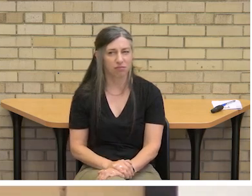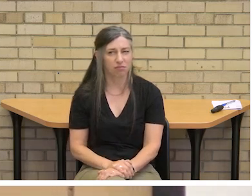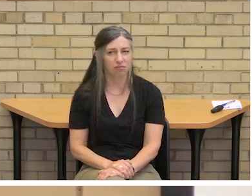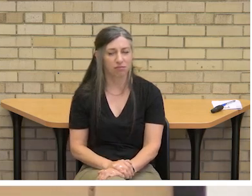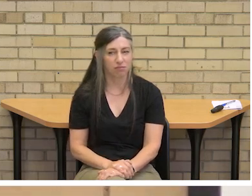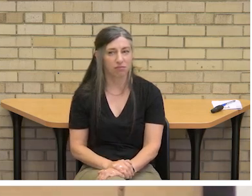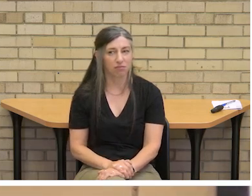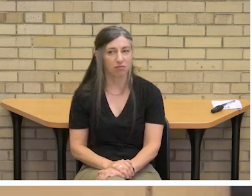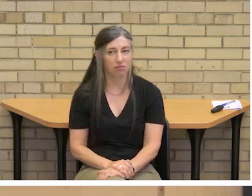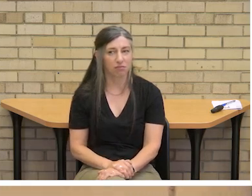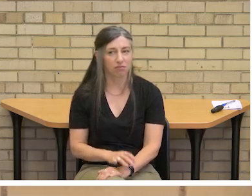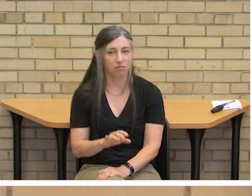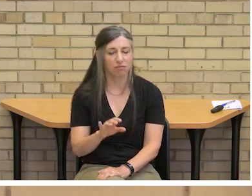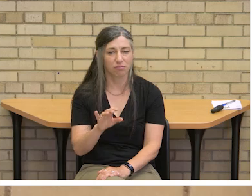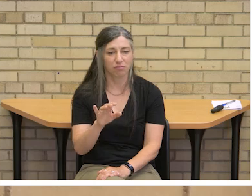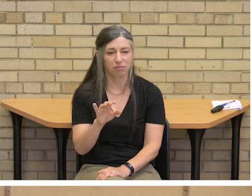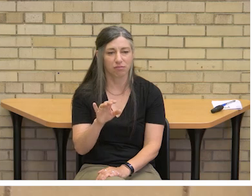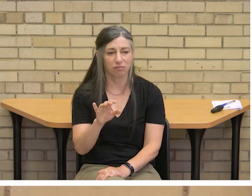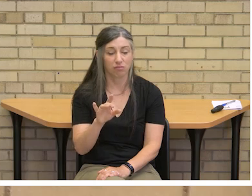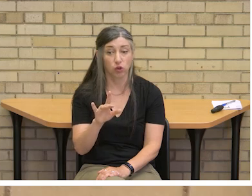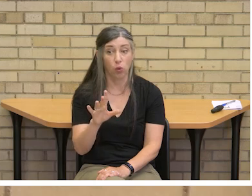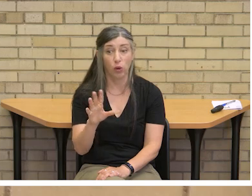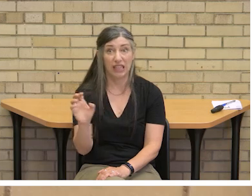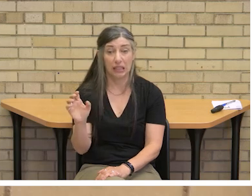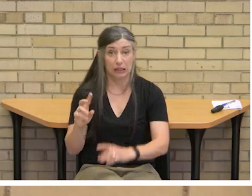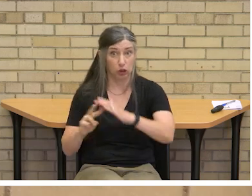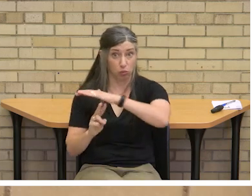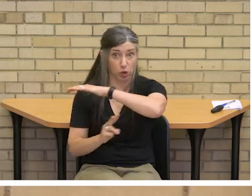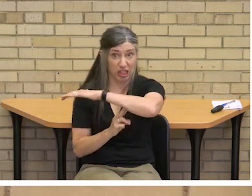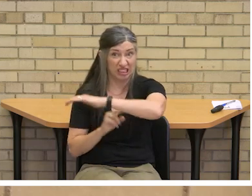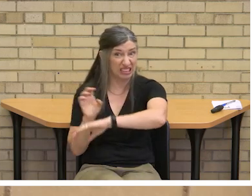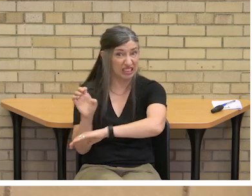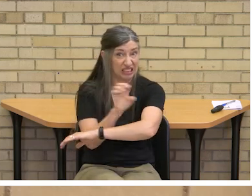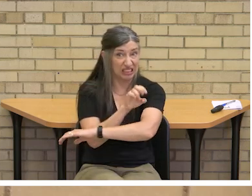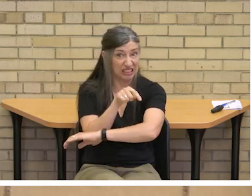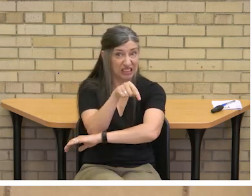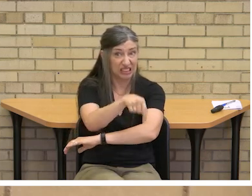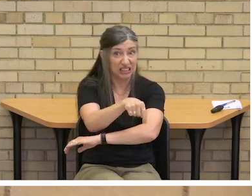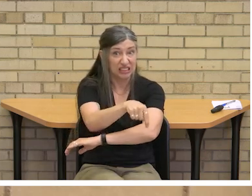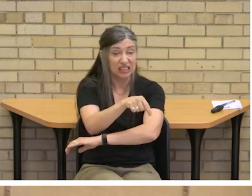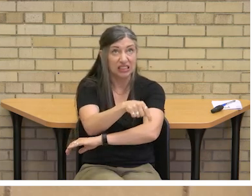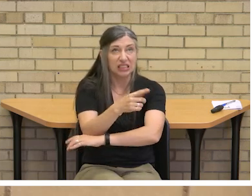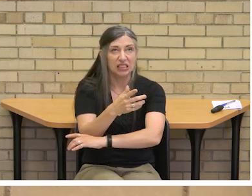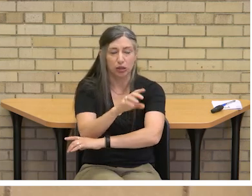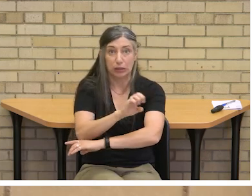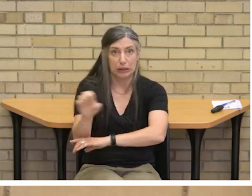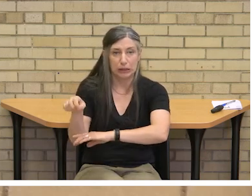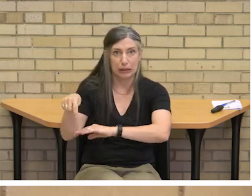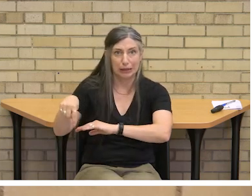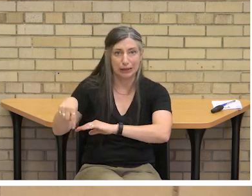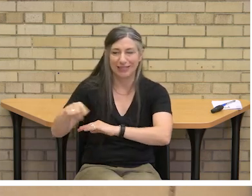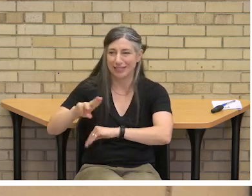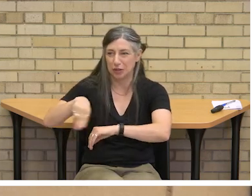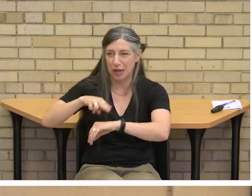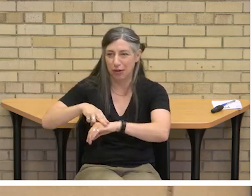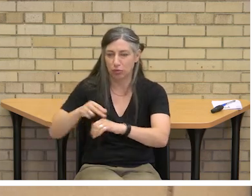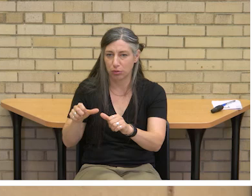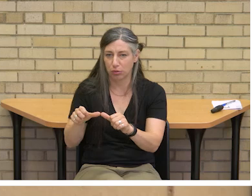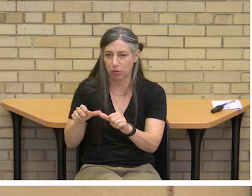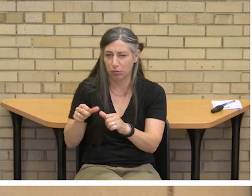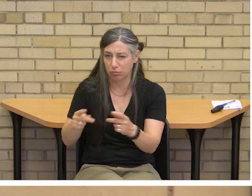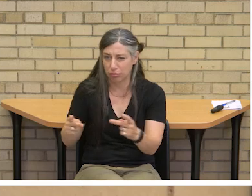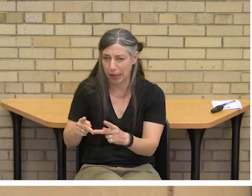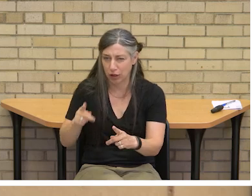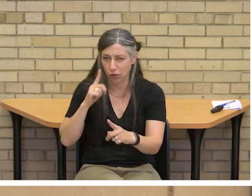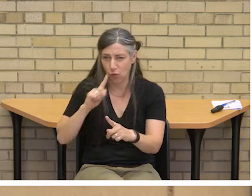just east of Charles Anderson Bridge gives us a kind of natural spot where